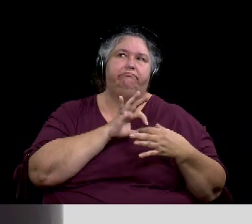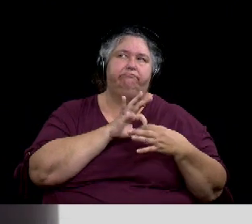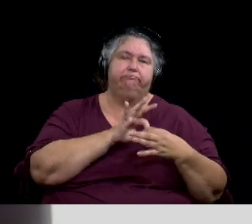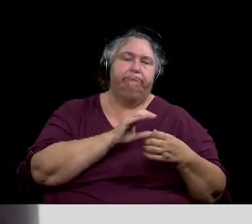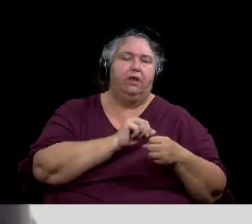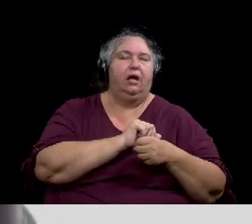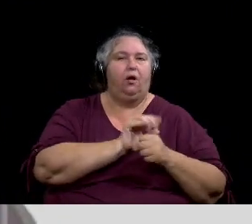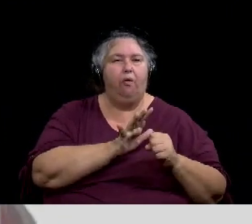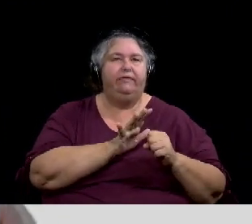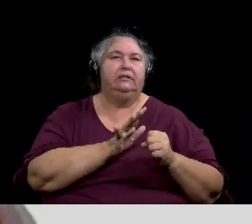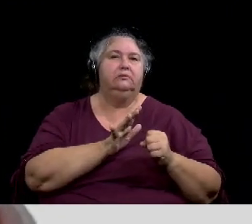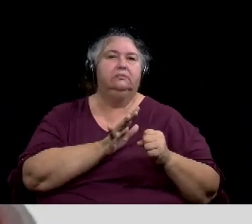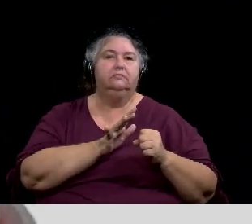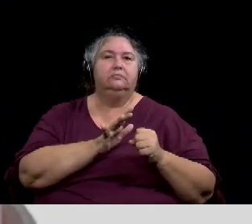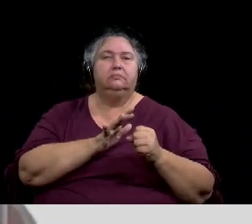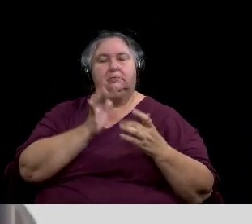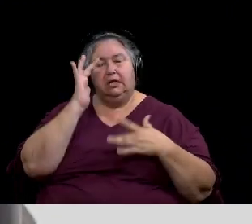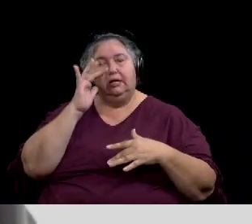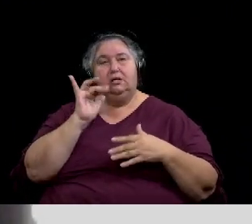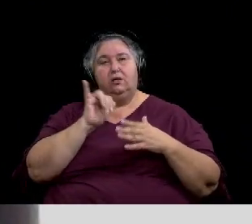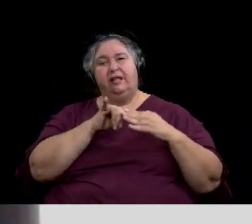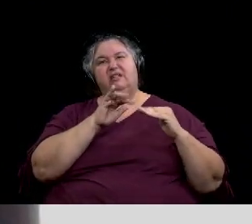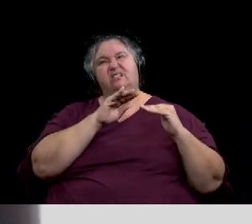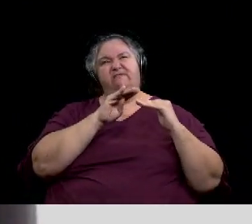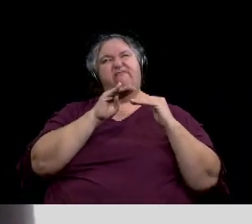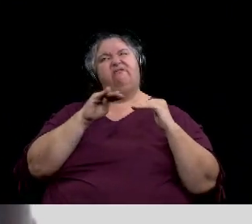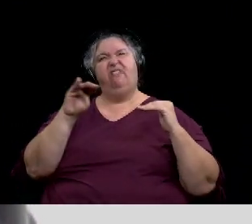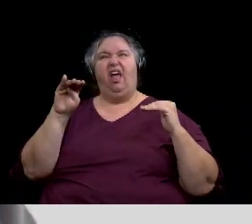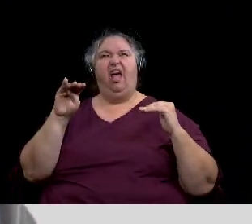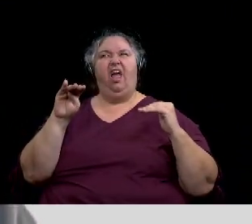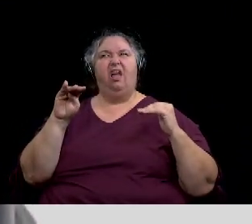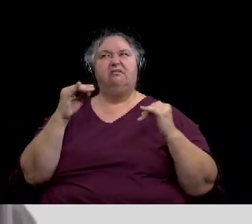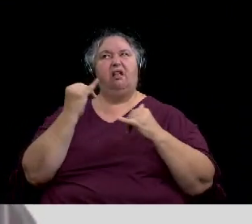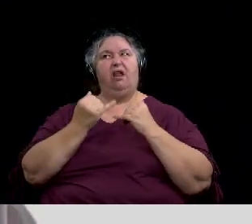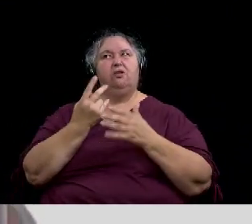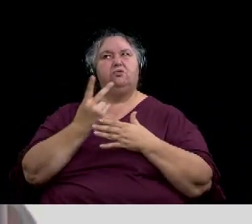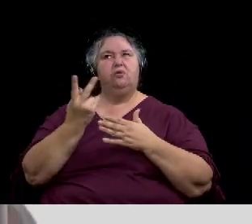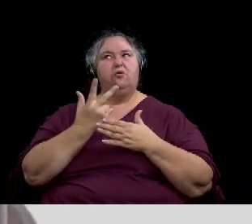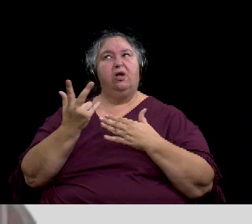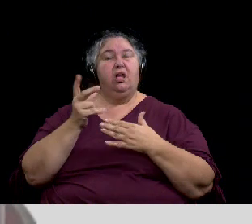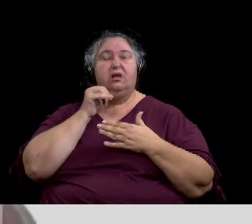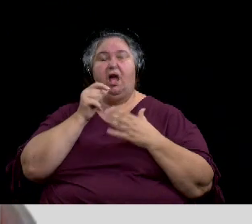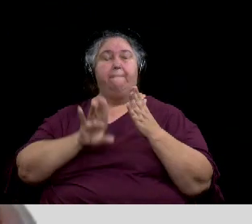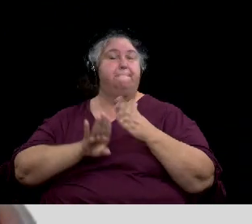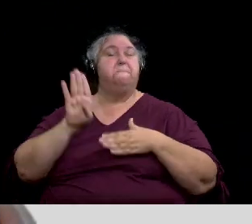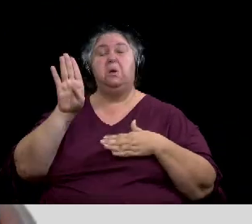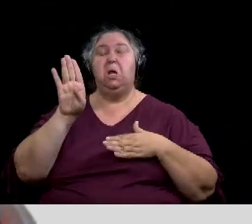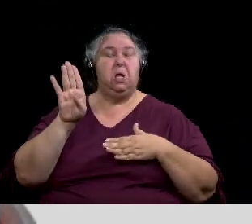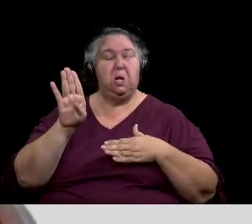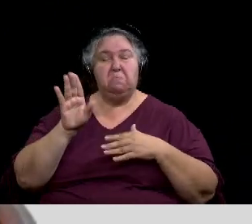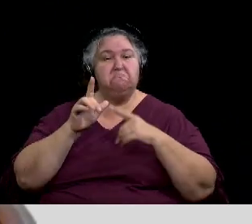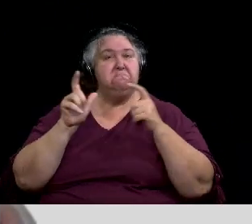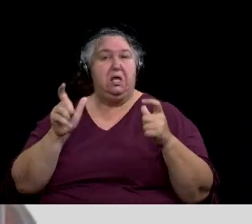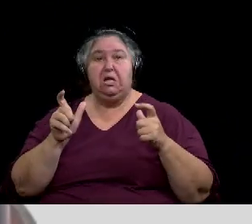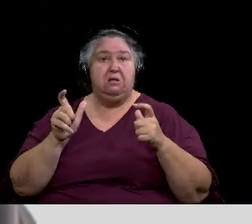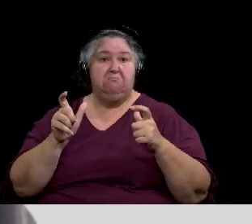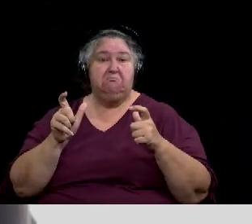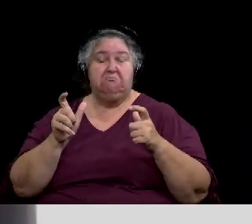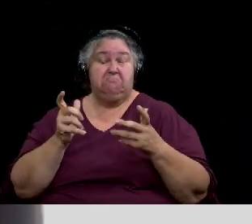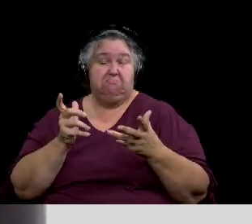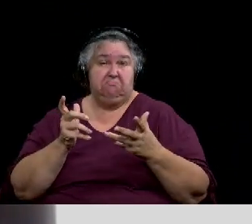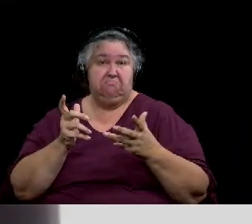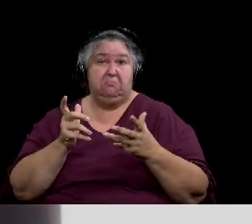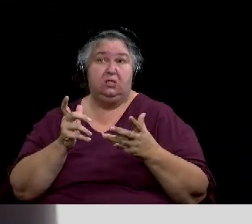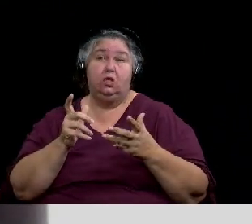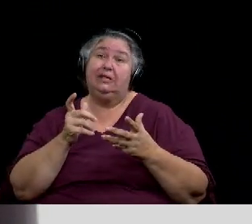infection. So that's pretty flat for the last 2 to 3 weeks. That's not been a huge increase for us. It is a bit